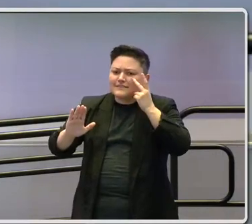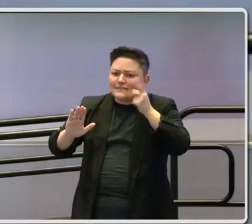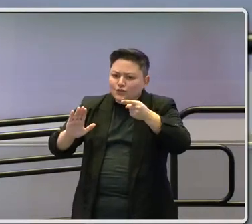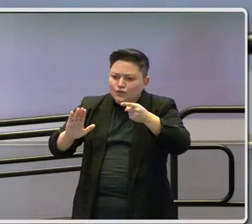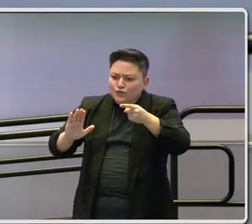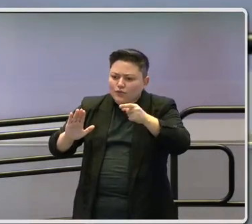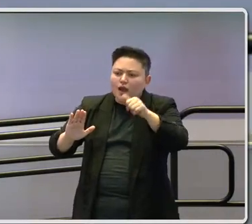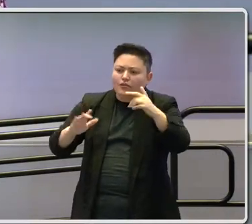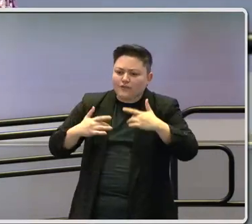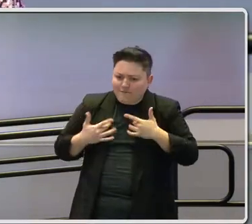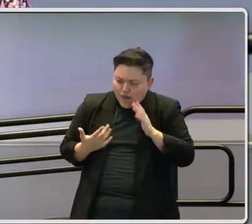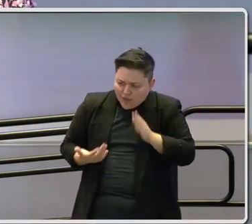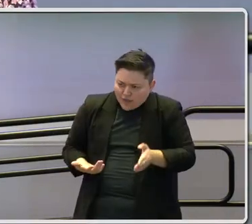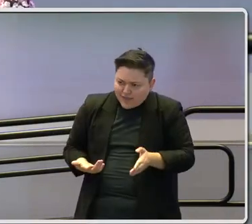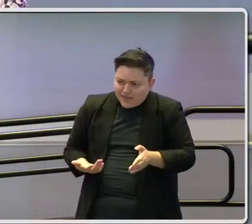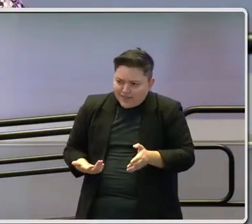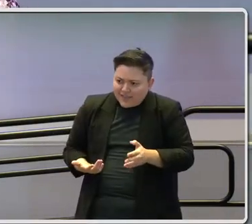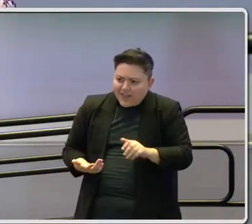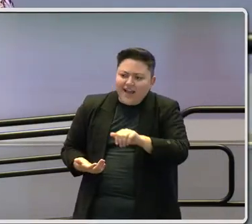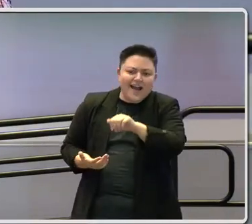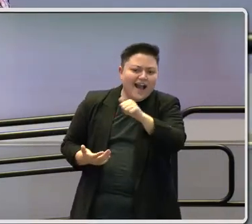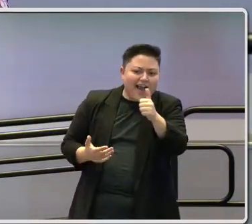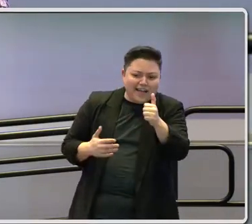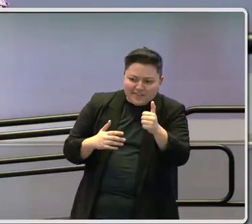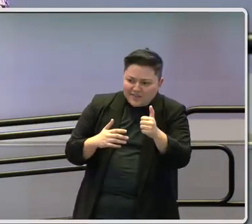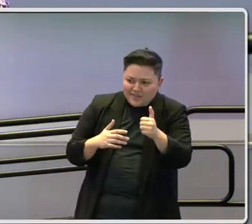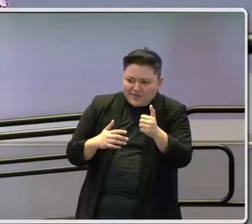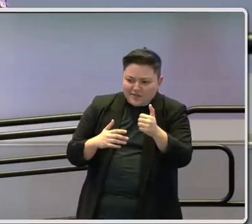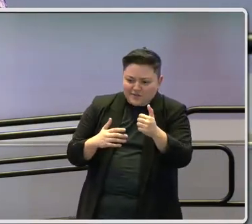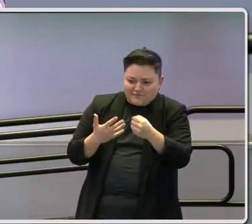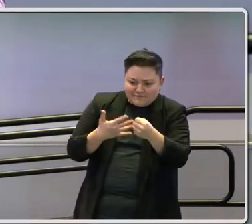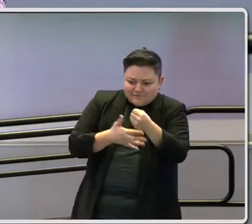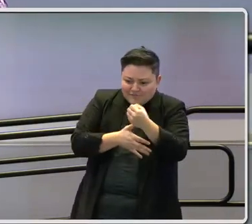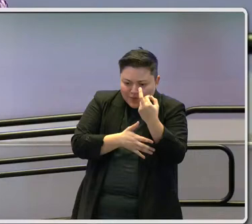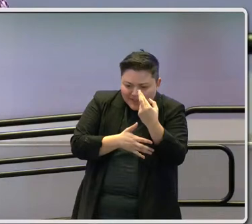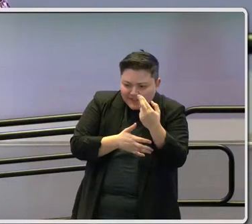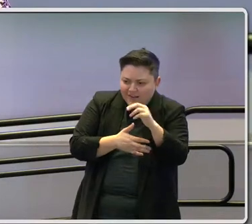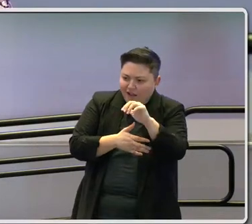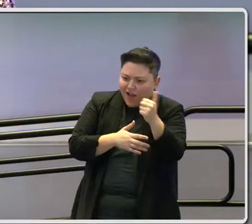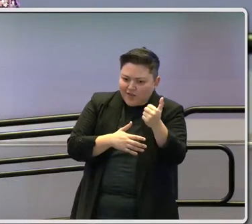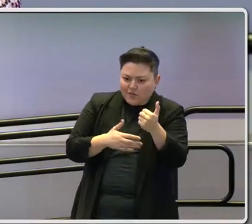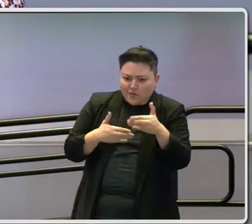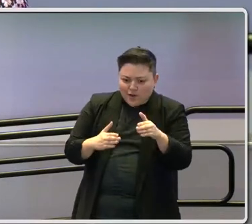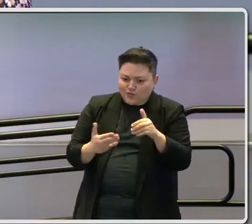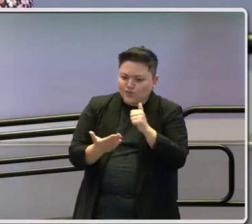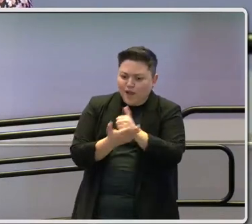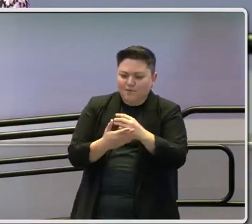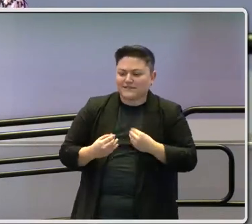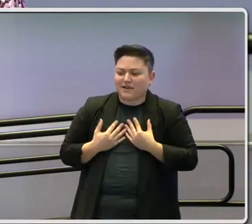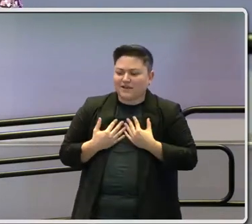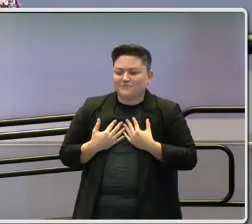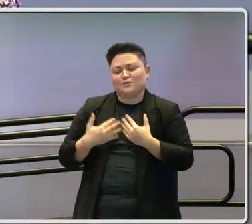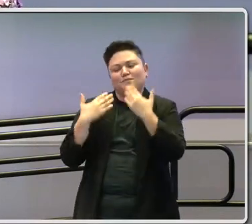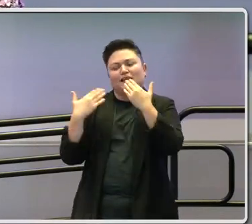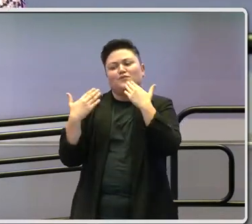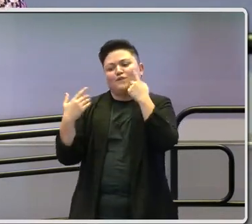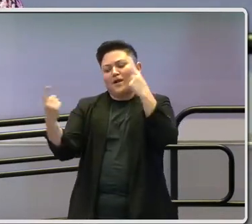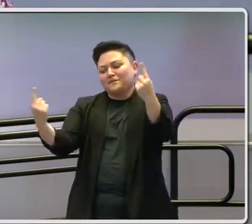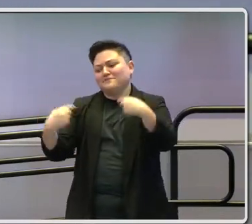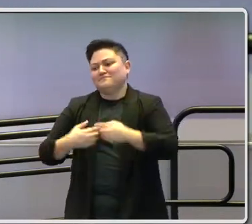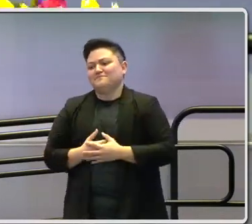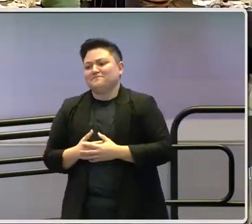at another event, in another capacity, in another opportunity to help me inspire you. So thank you, everyone, for coming